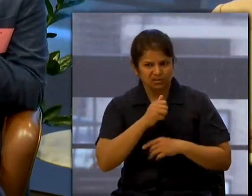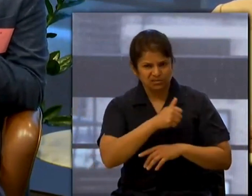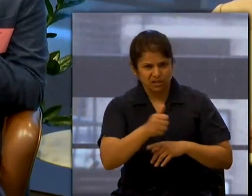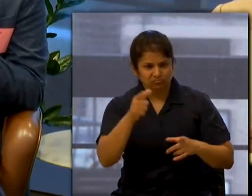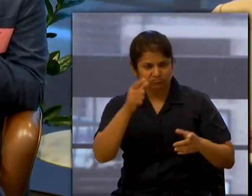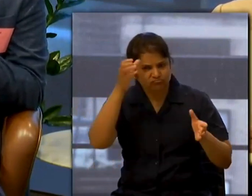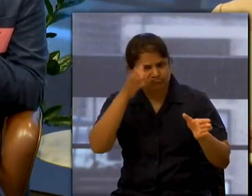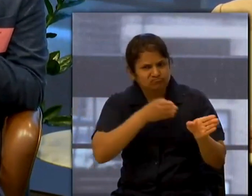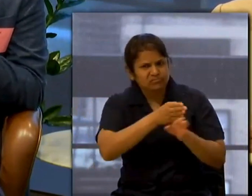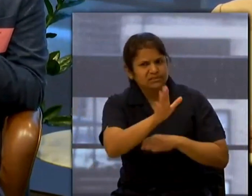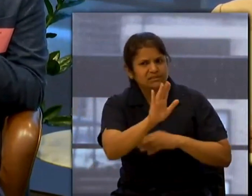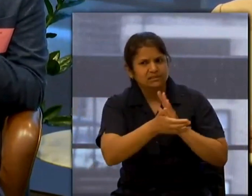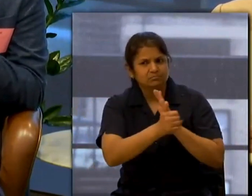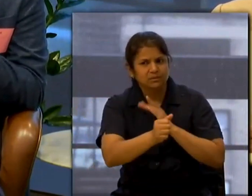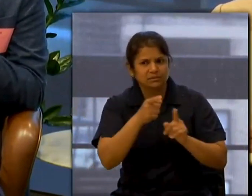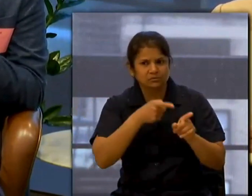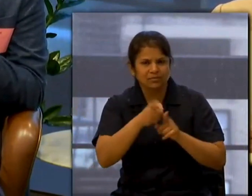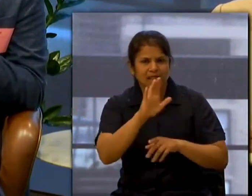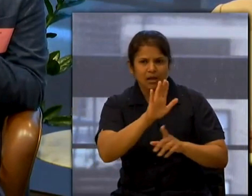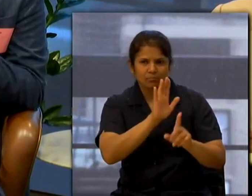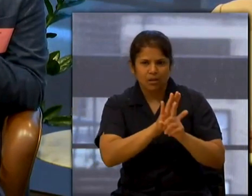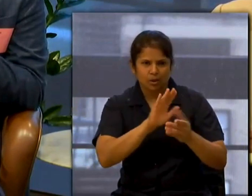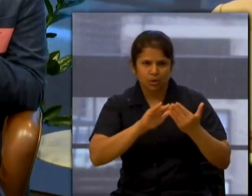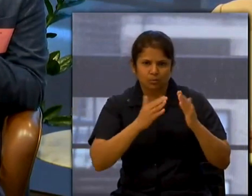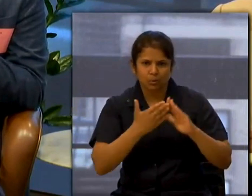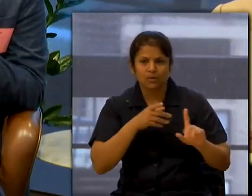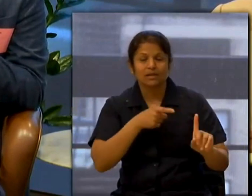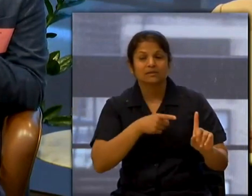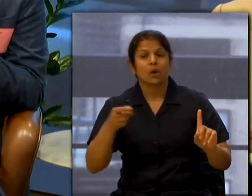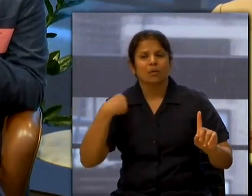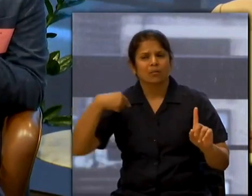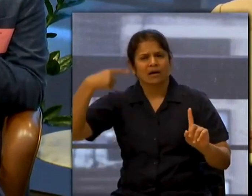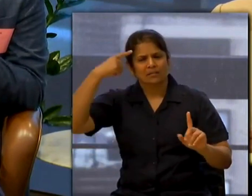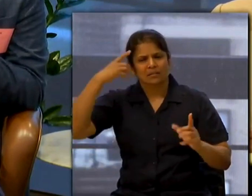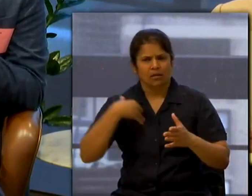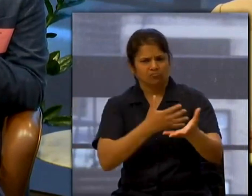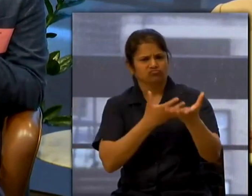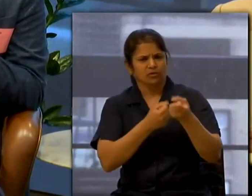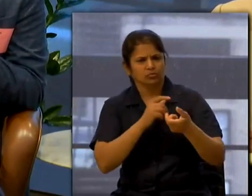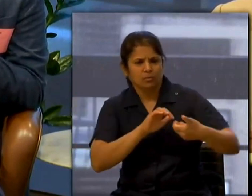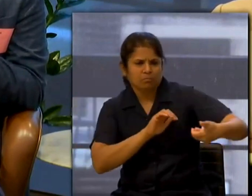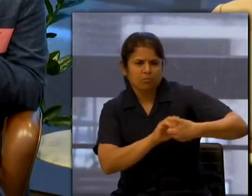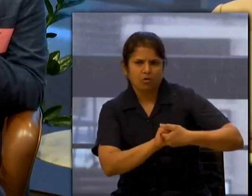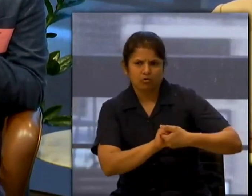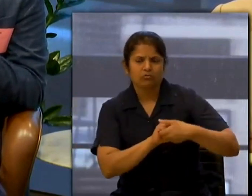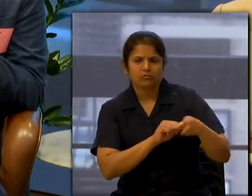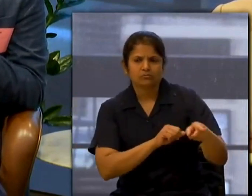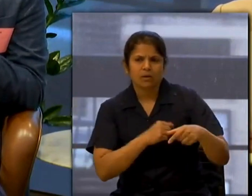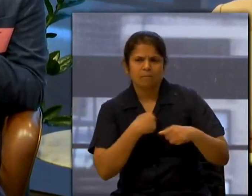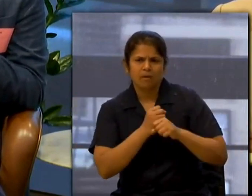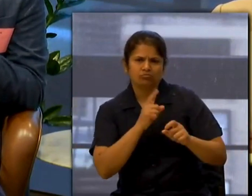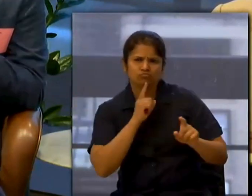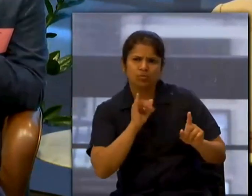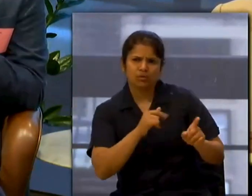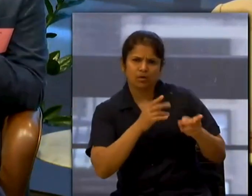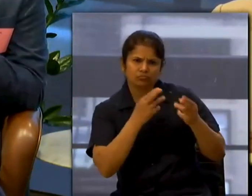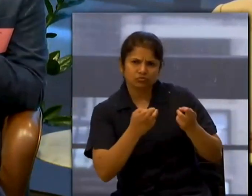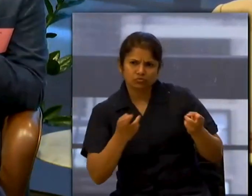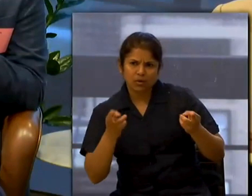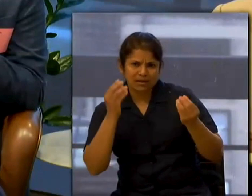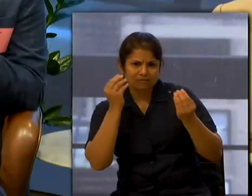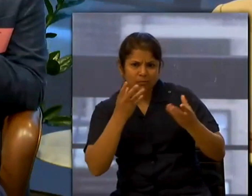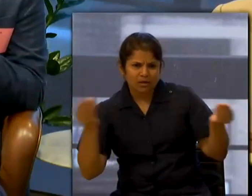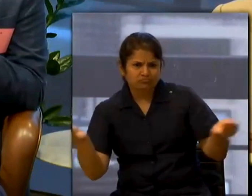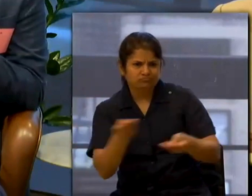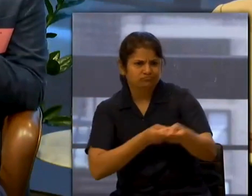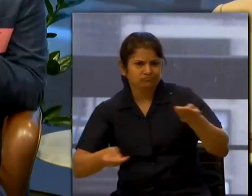represent, and as such are viewed as trusted partners in ensuring that resources, information get to their